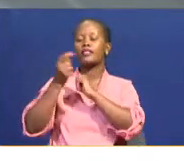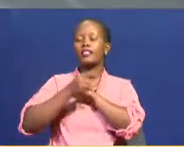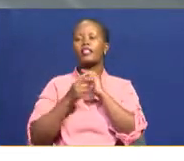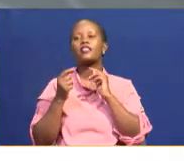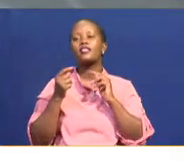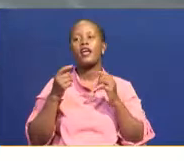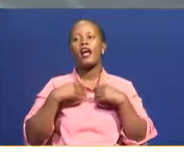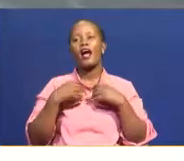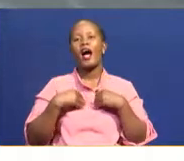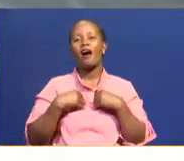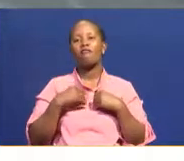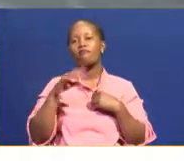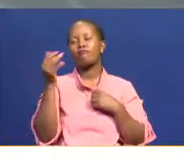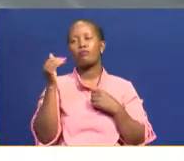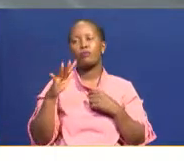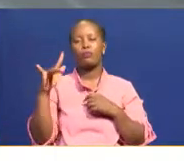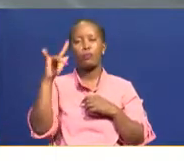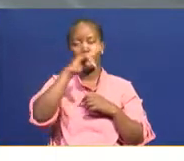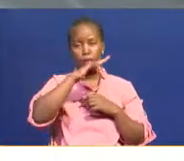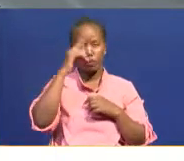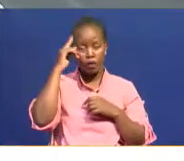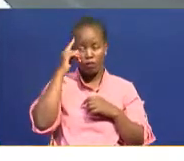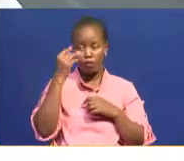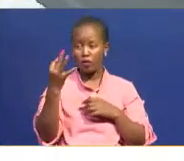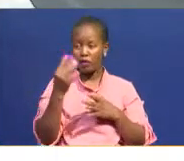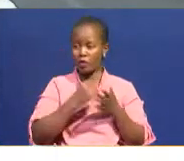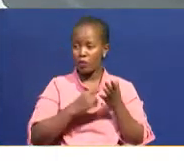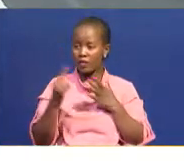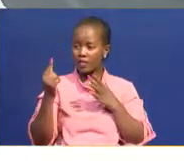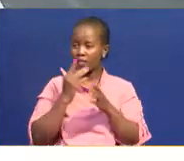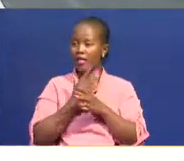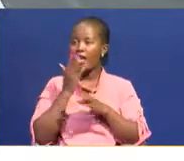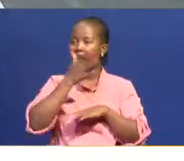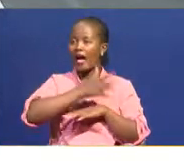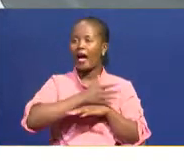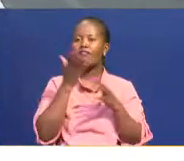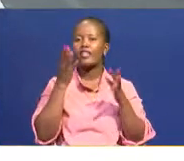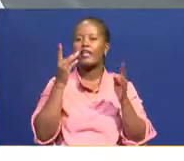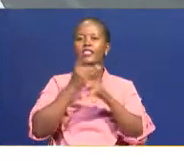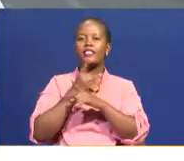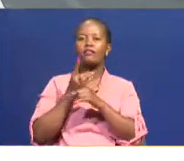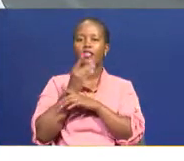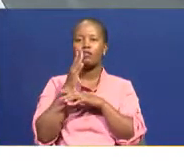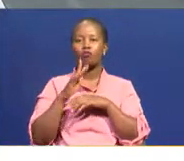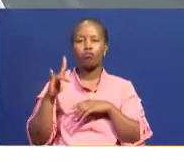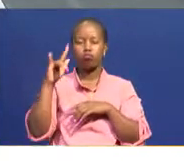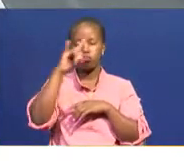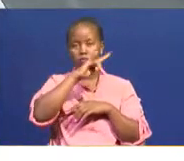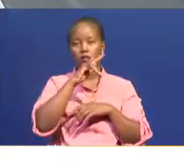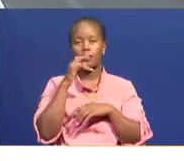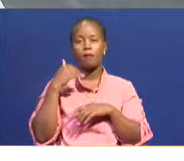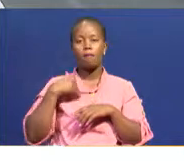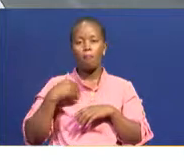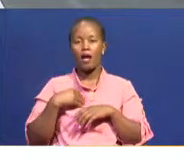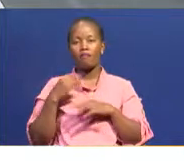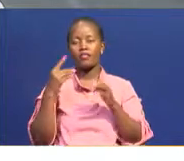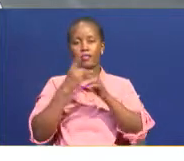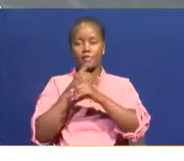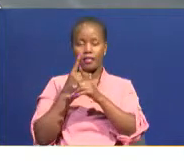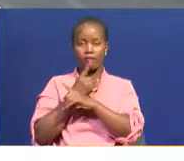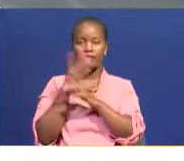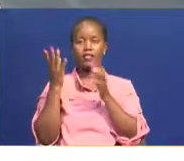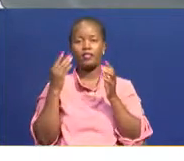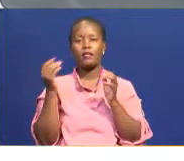MAX 9 fleet for 3 weeks after a mid-air cabin blowout on an Alaska Airlines flight